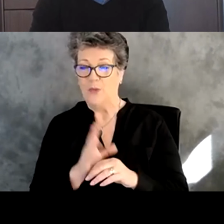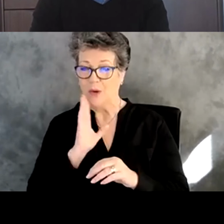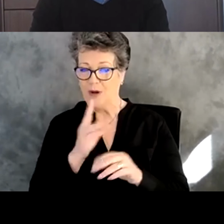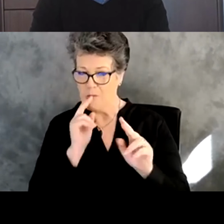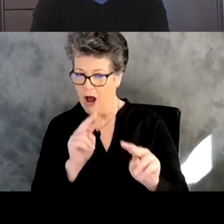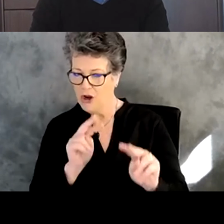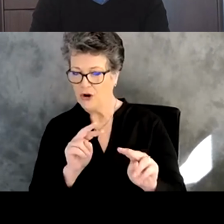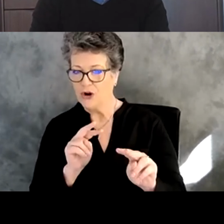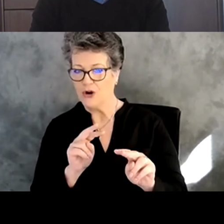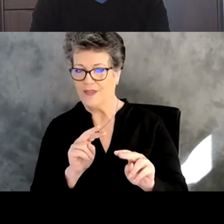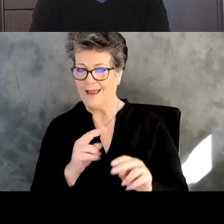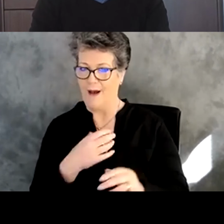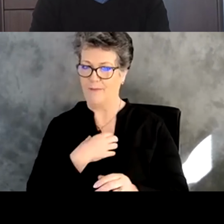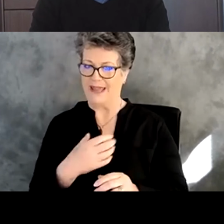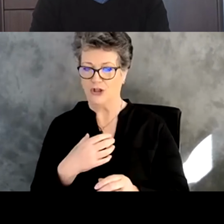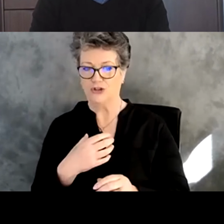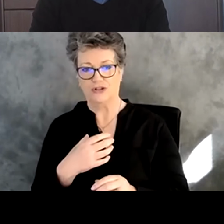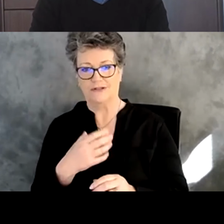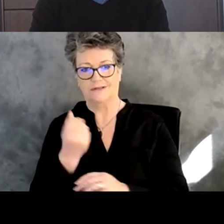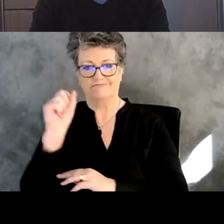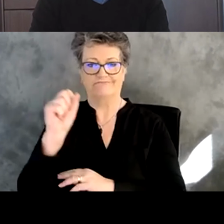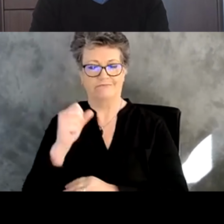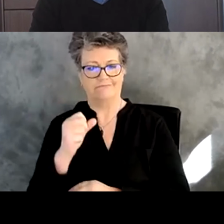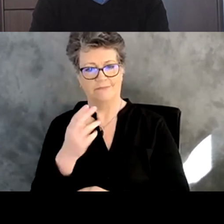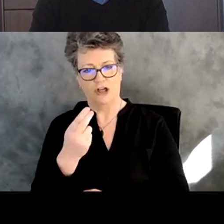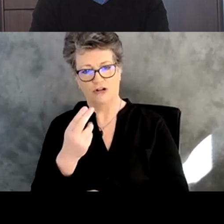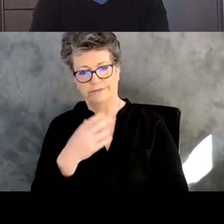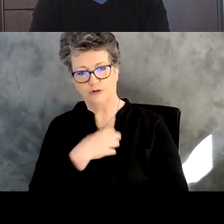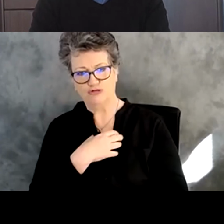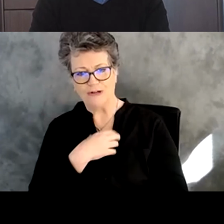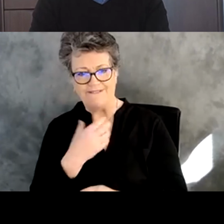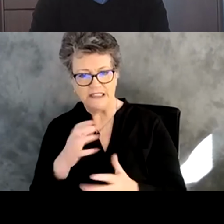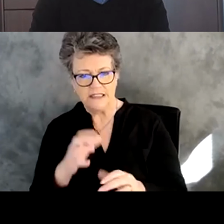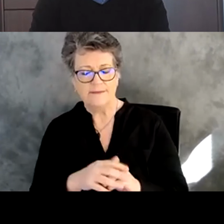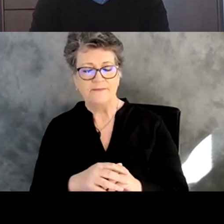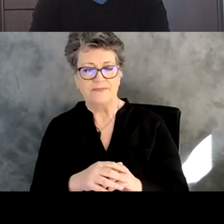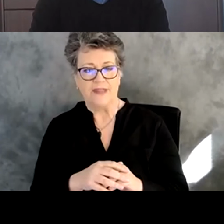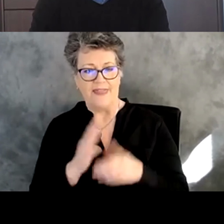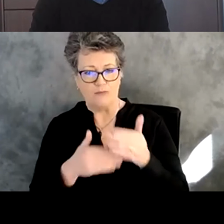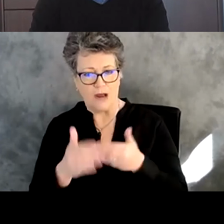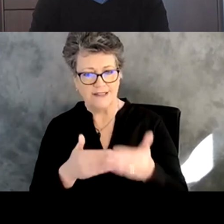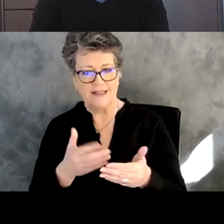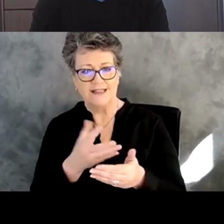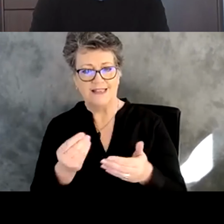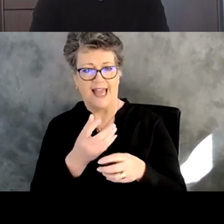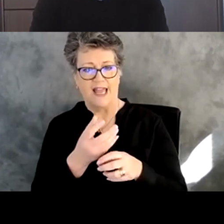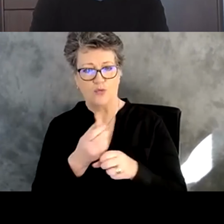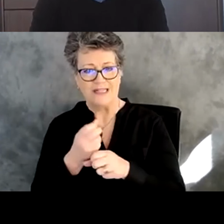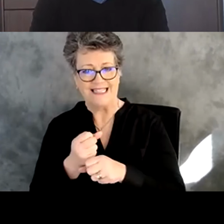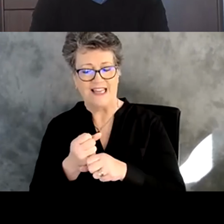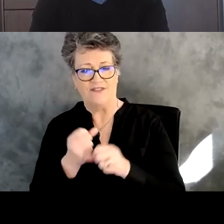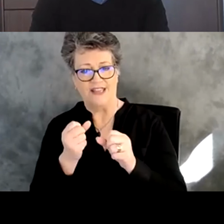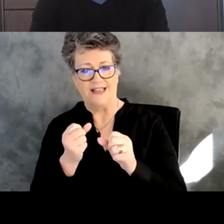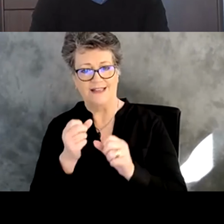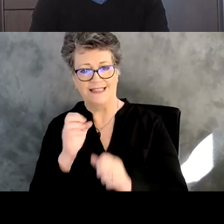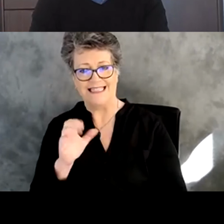monitor the appeals, grievance, and various due process rights of consumers as they receive these enhanced case management